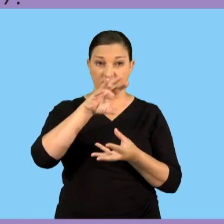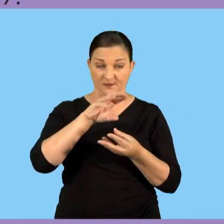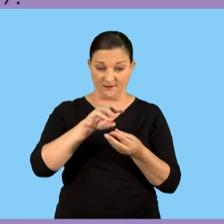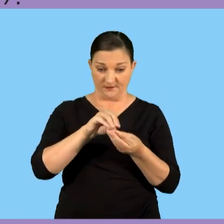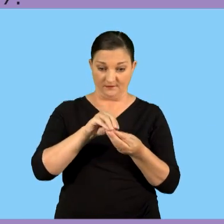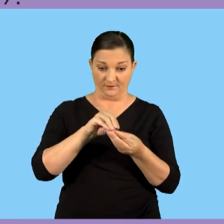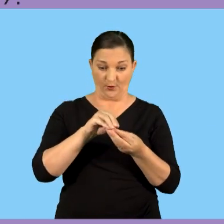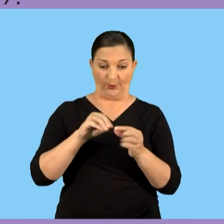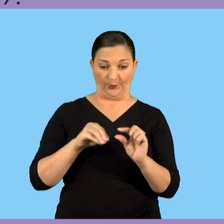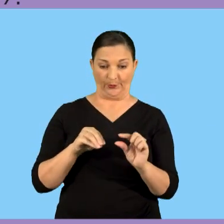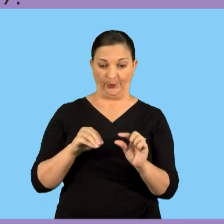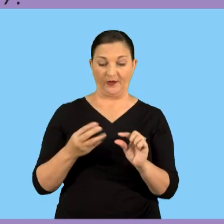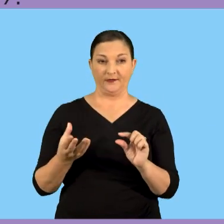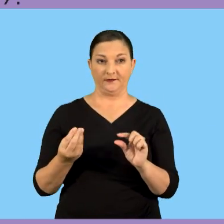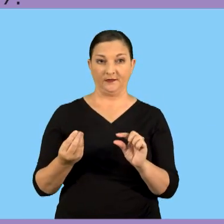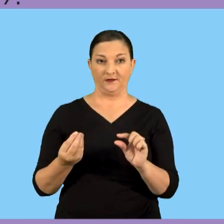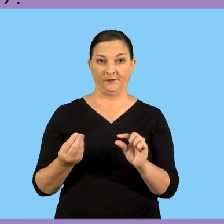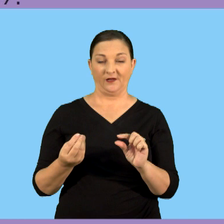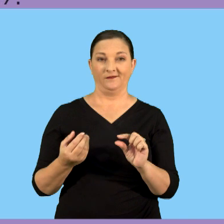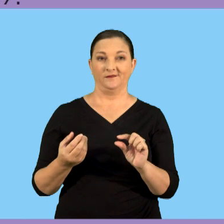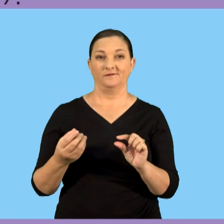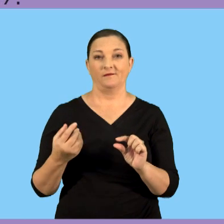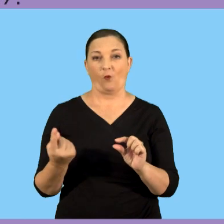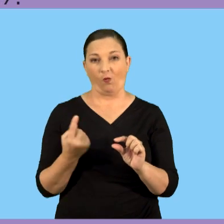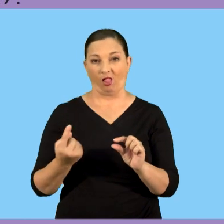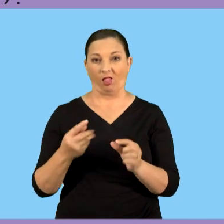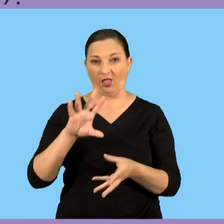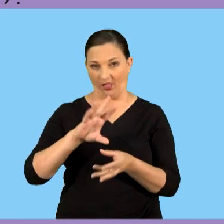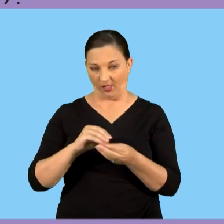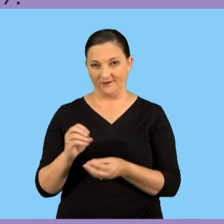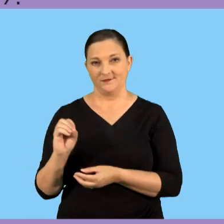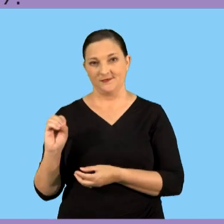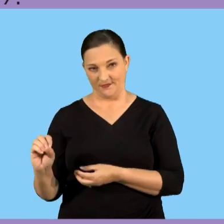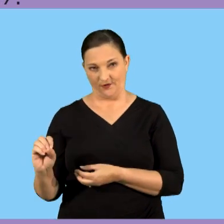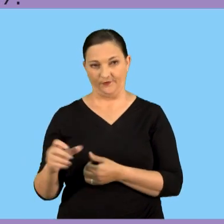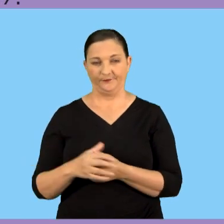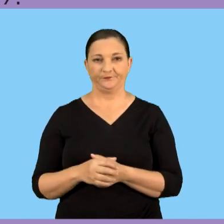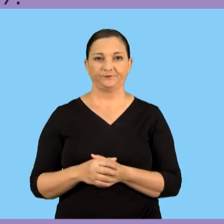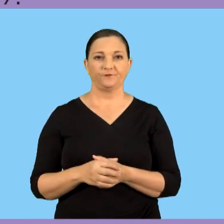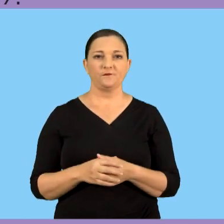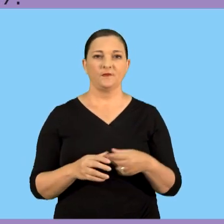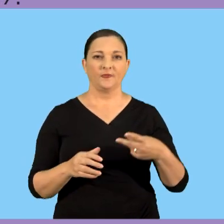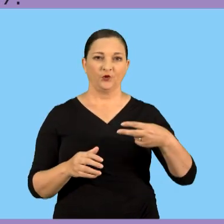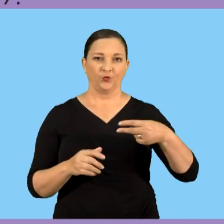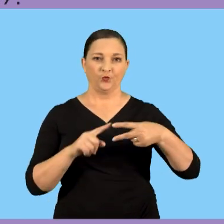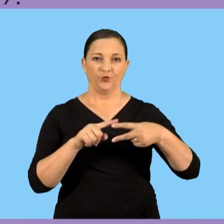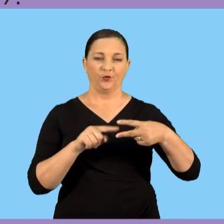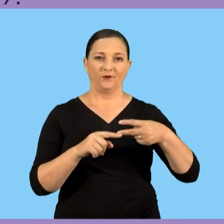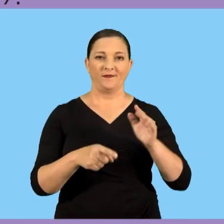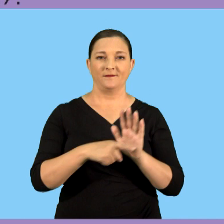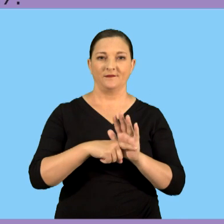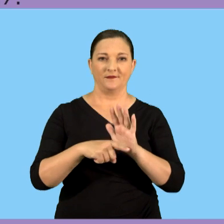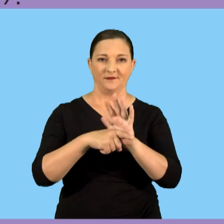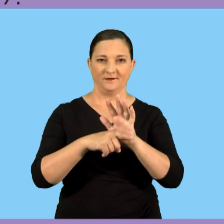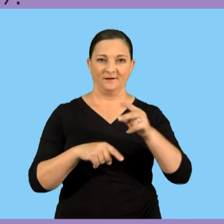The sum of the 3 lowest numbers is 0. The 2 lowest